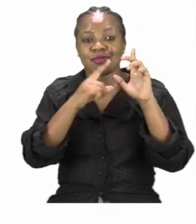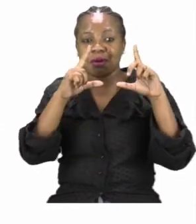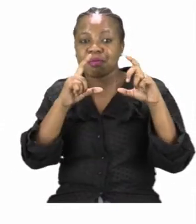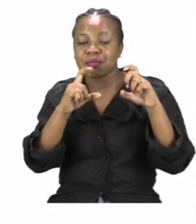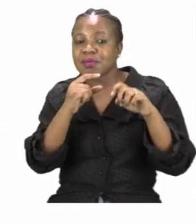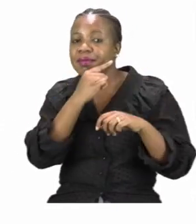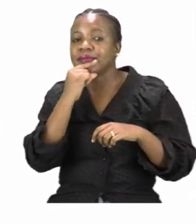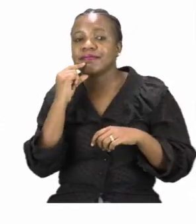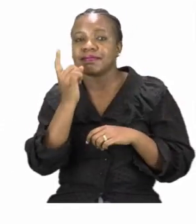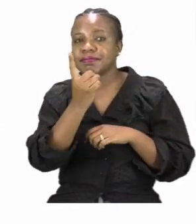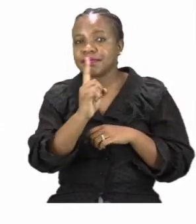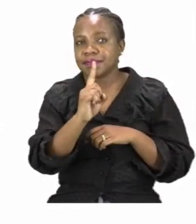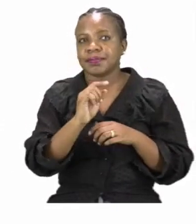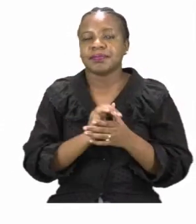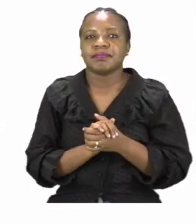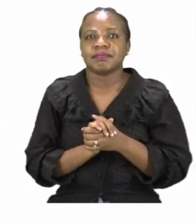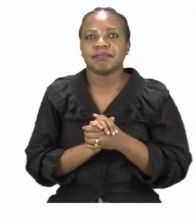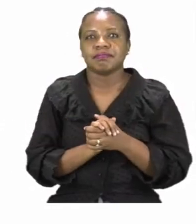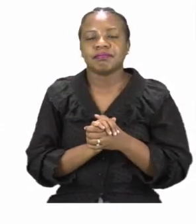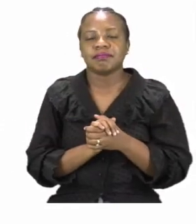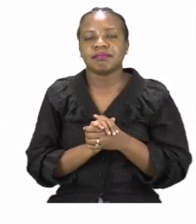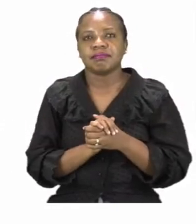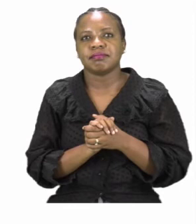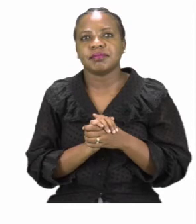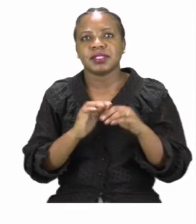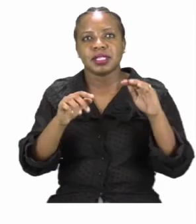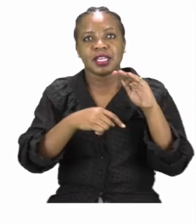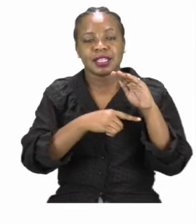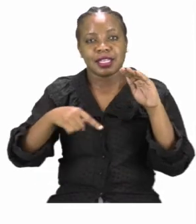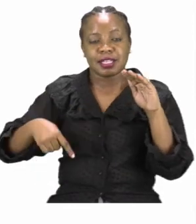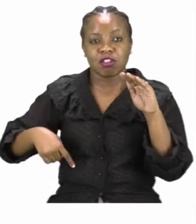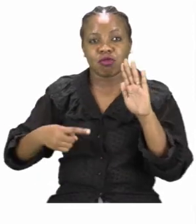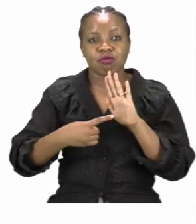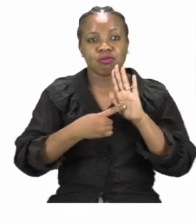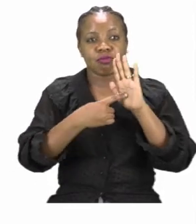What is the name of the national symbol above?